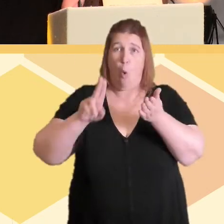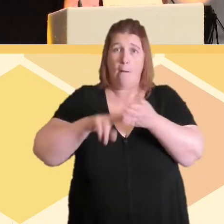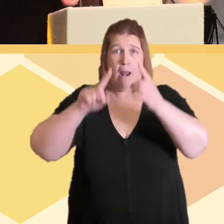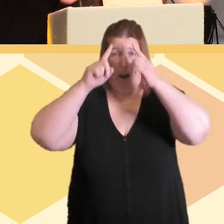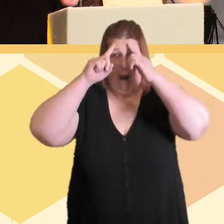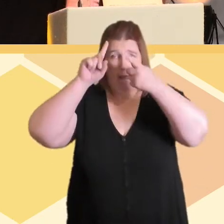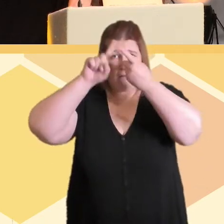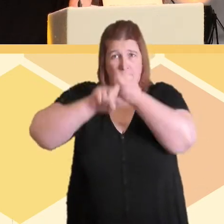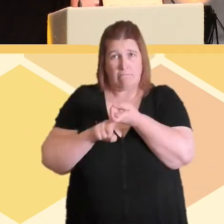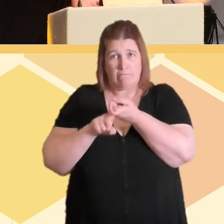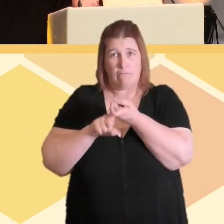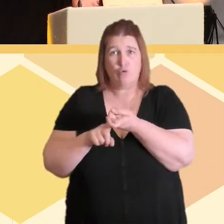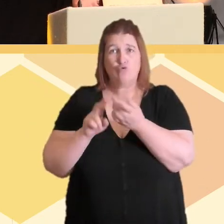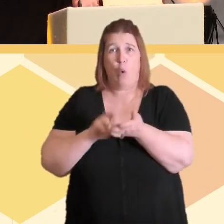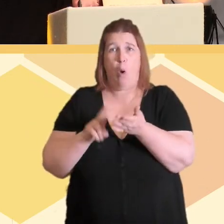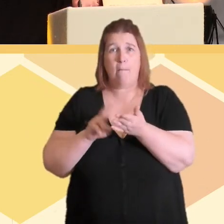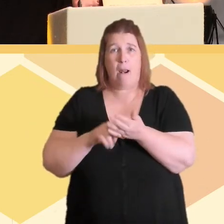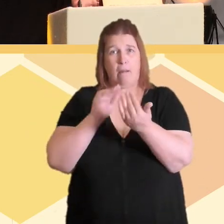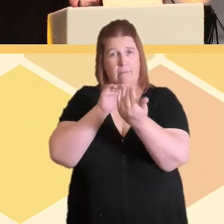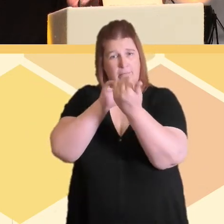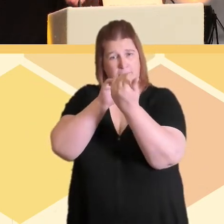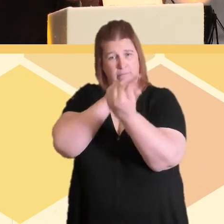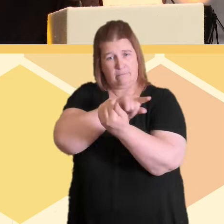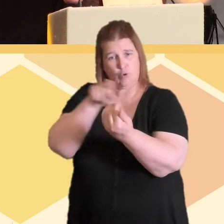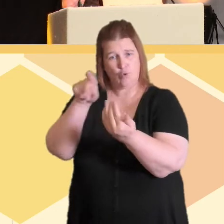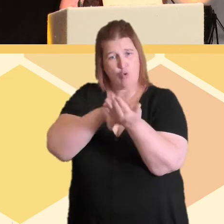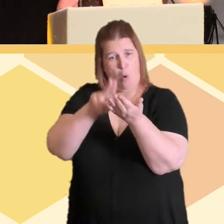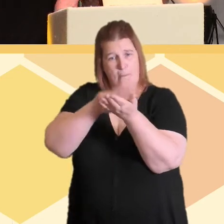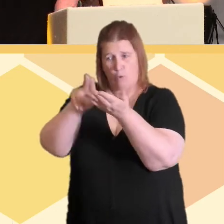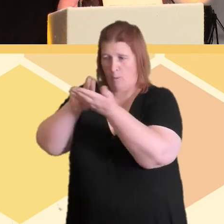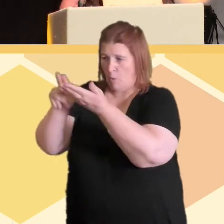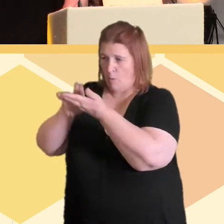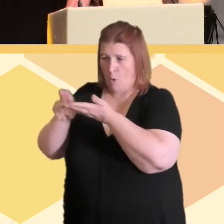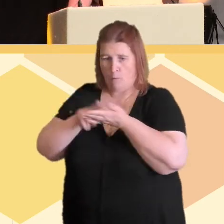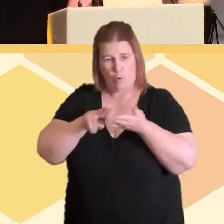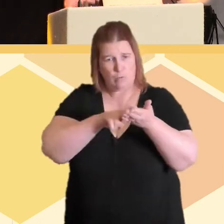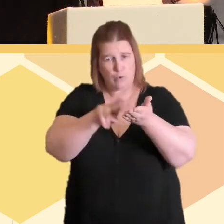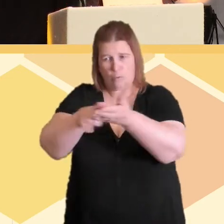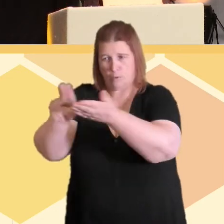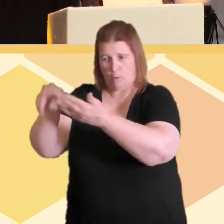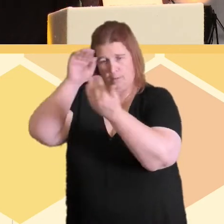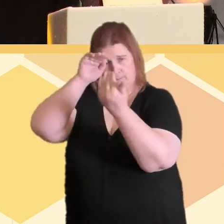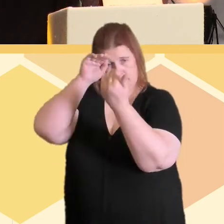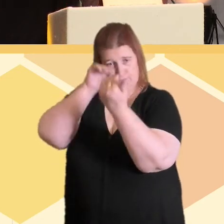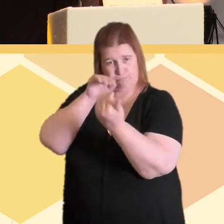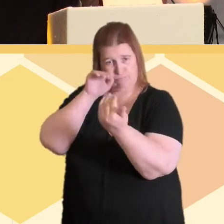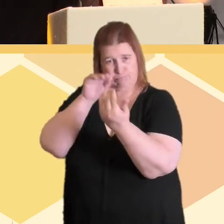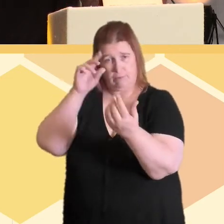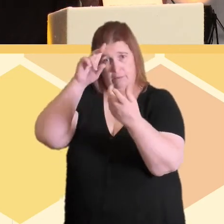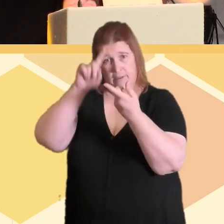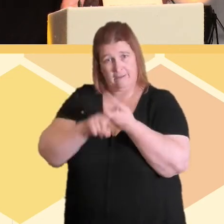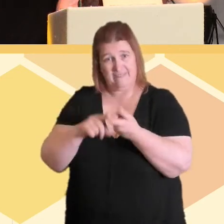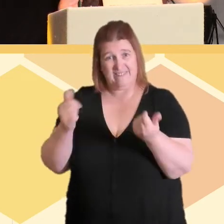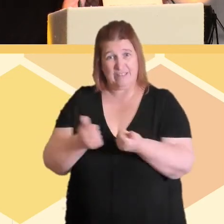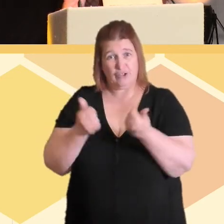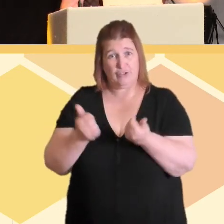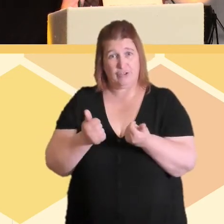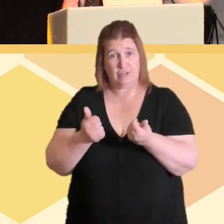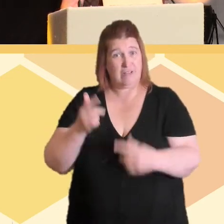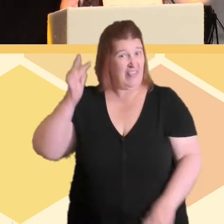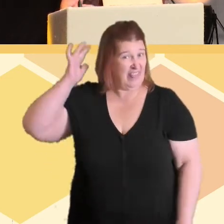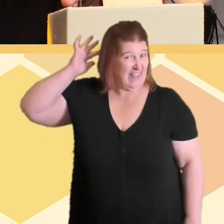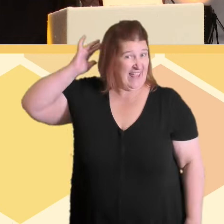like. It takes a millisecond to match the body you see with the embedded pattern stored in your brain, and the whole process is completely